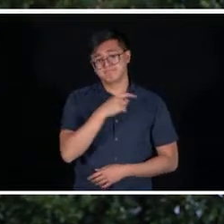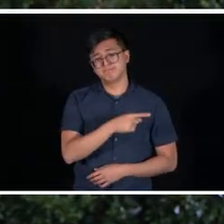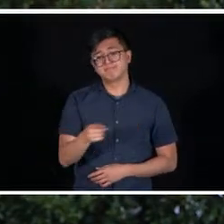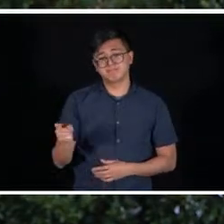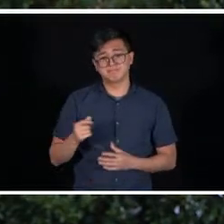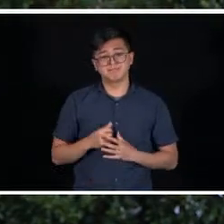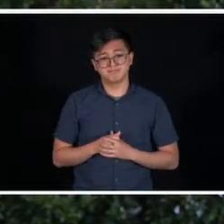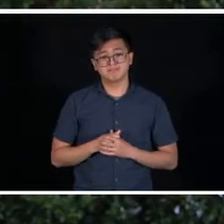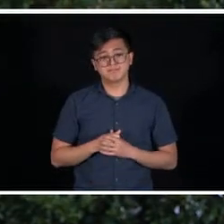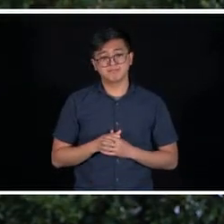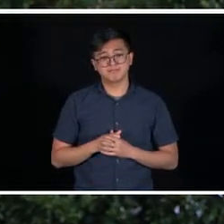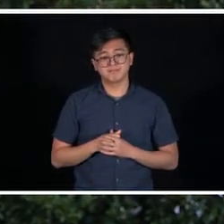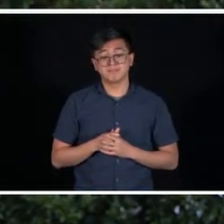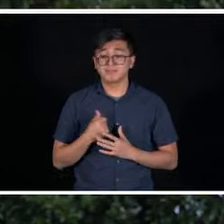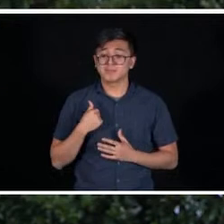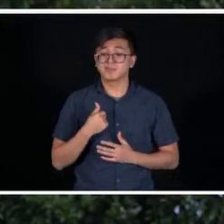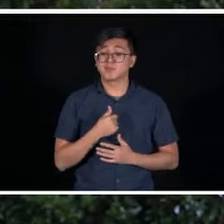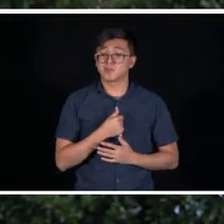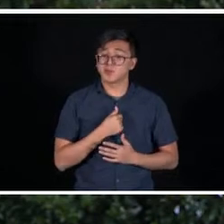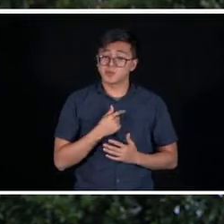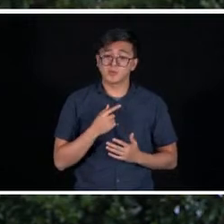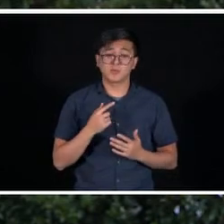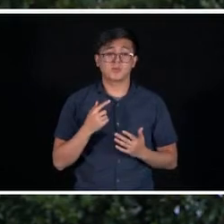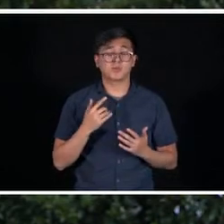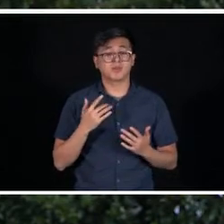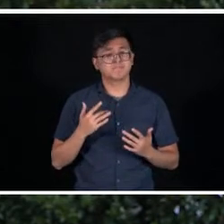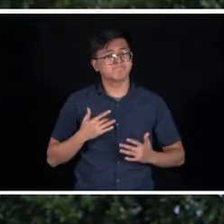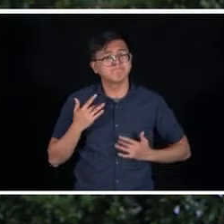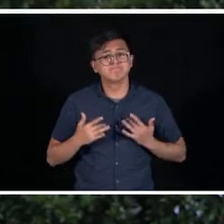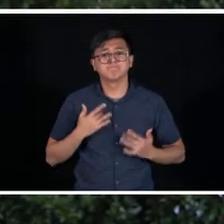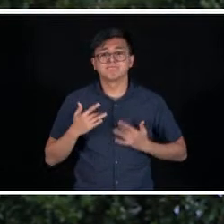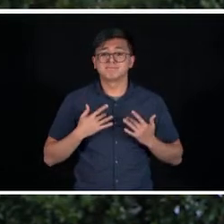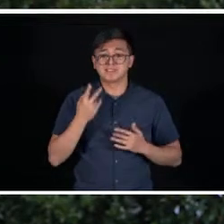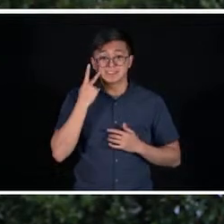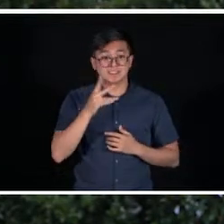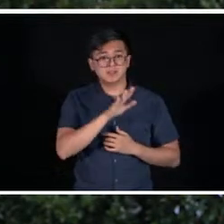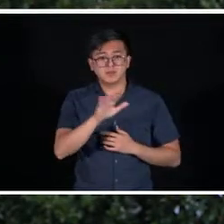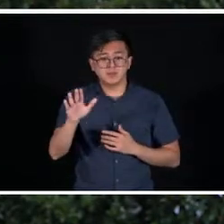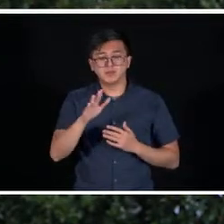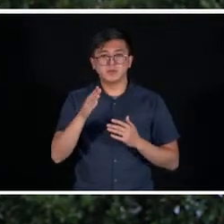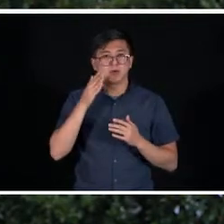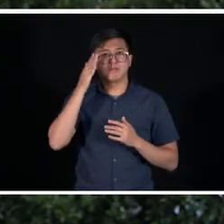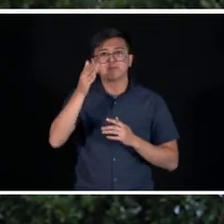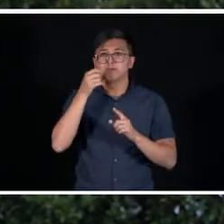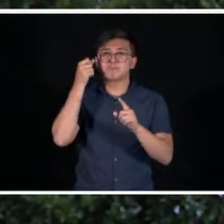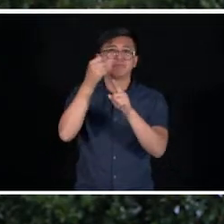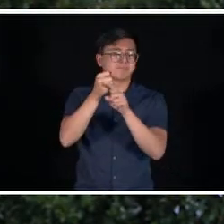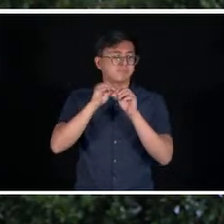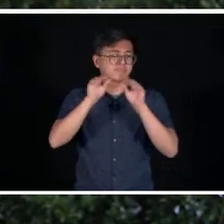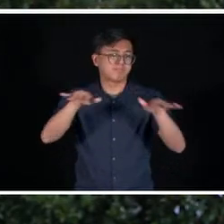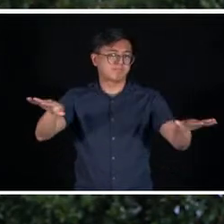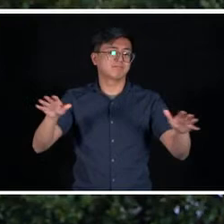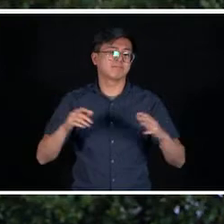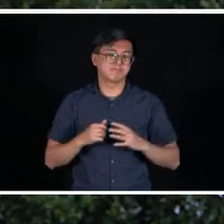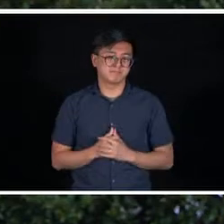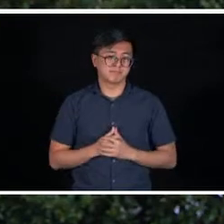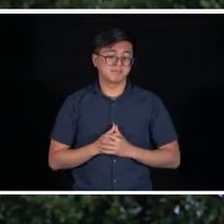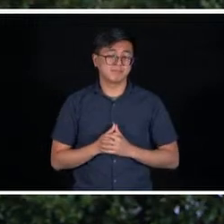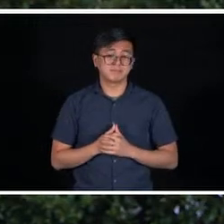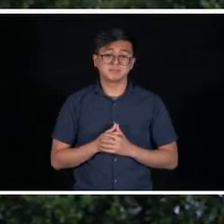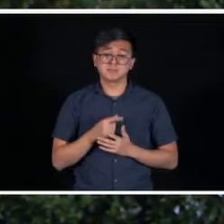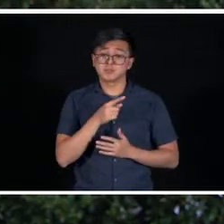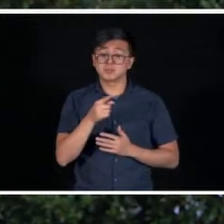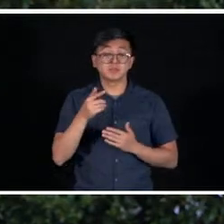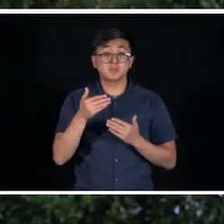and we eagerly anticipate the extraordinary impact you will make on the world. So go forth with